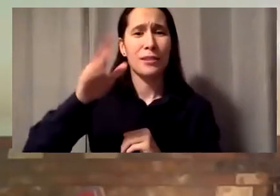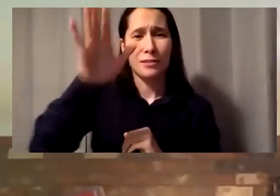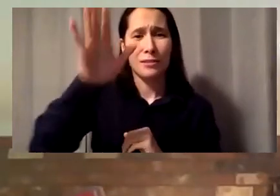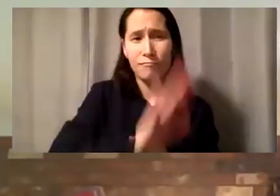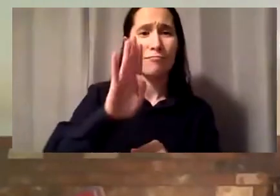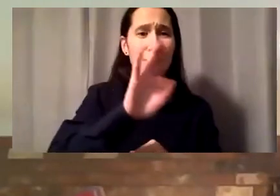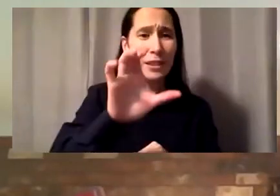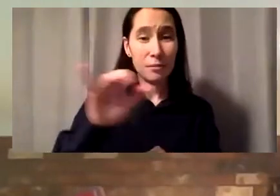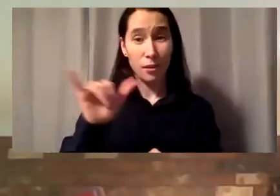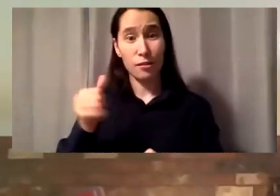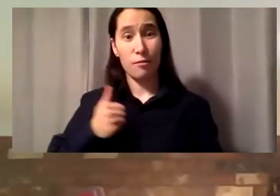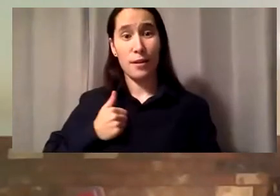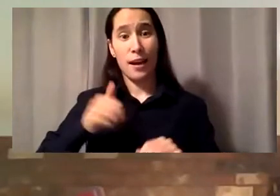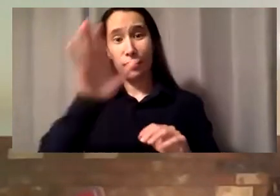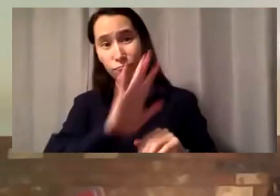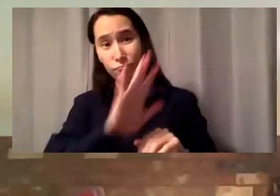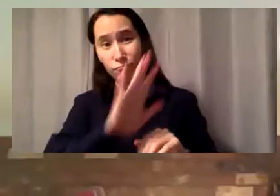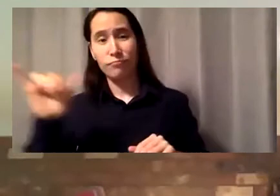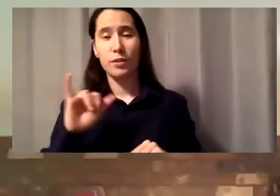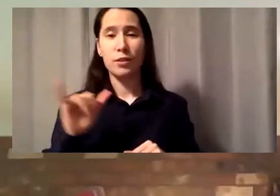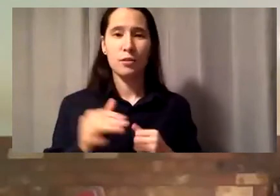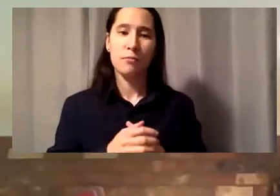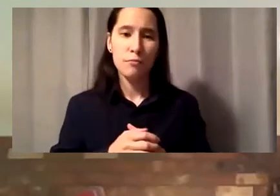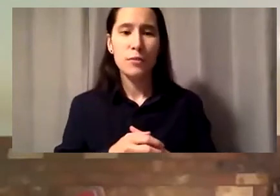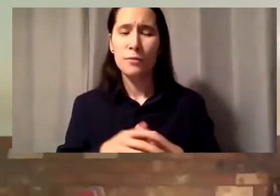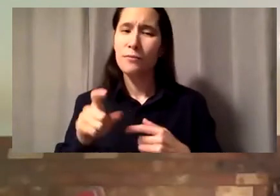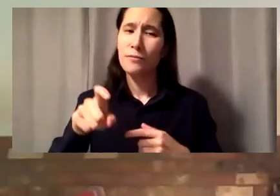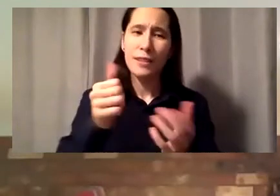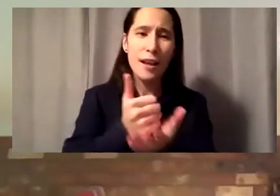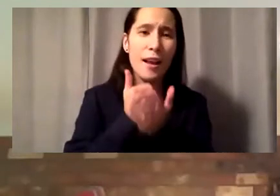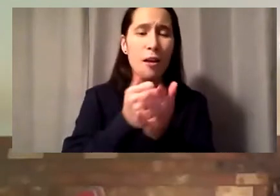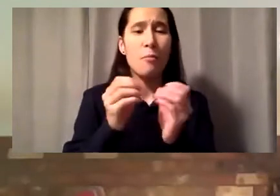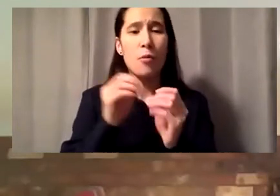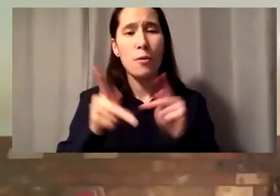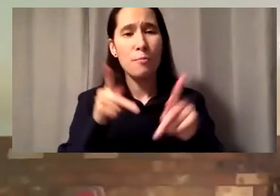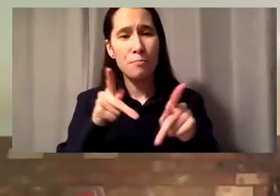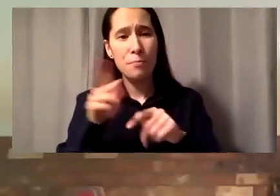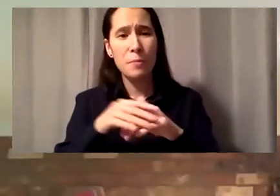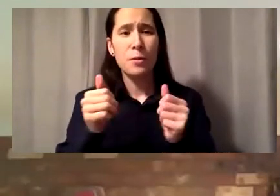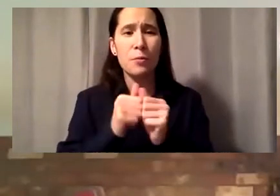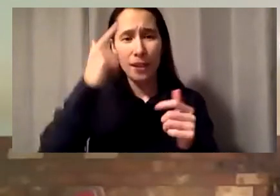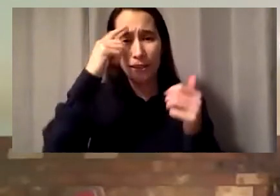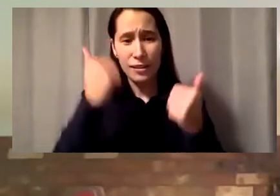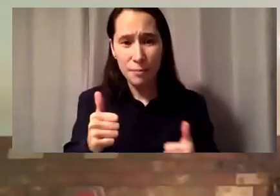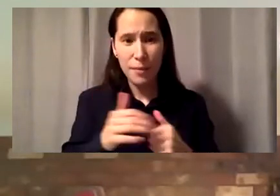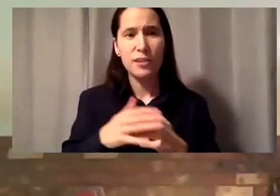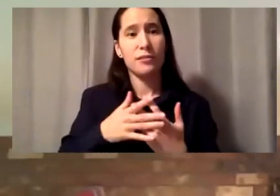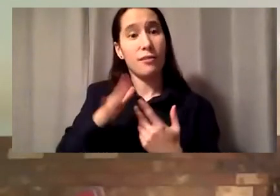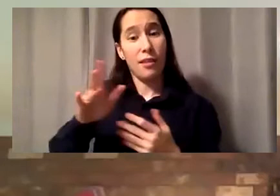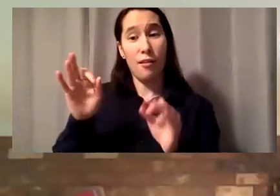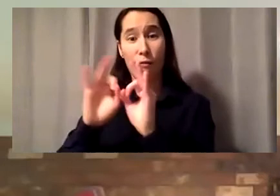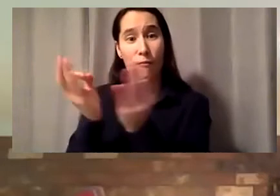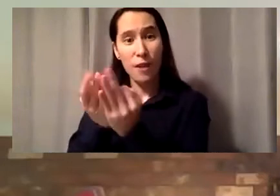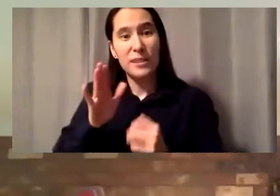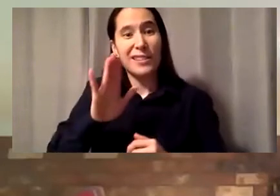really. As we have heard, helping people affected by dementia, those who reside in long-term care, and their families and caregivers has become much